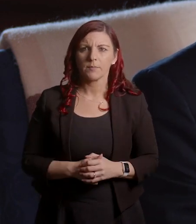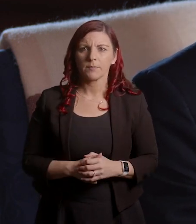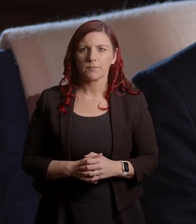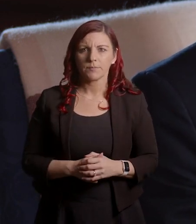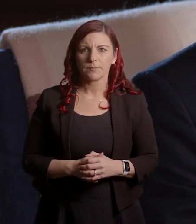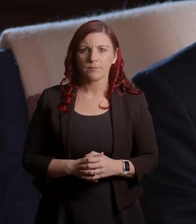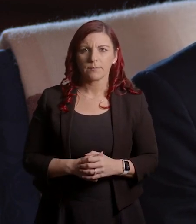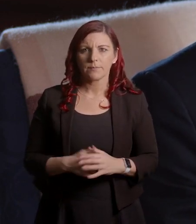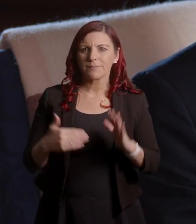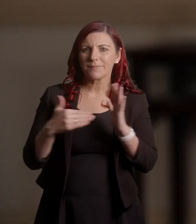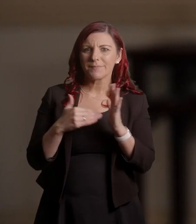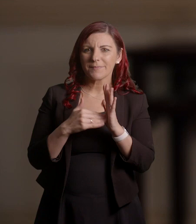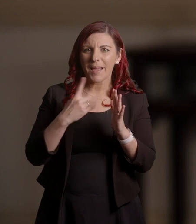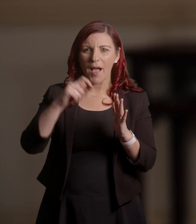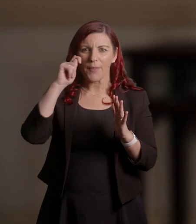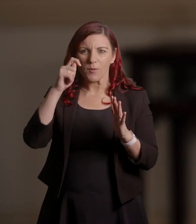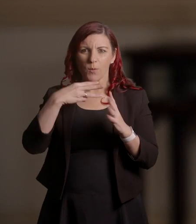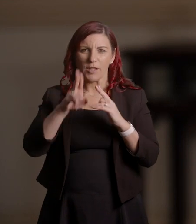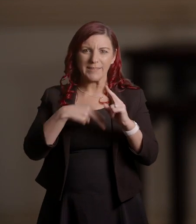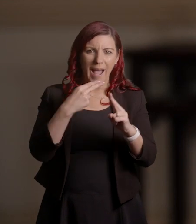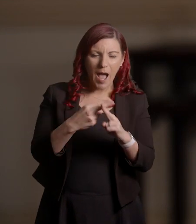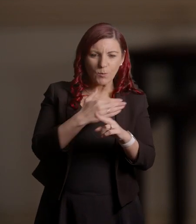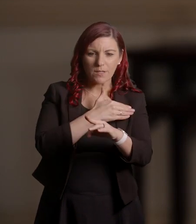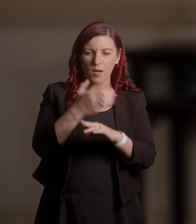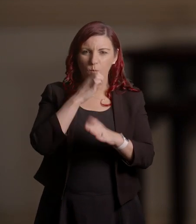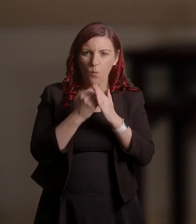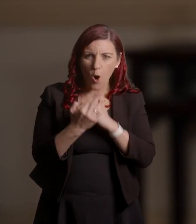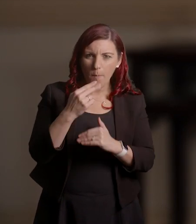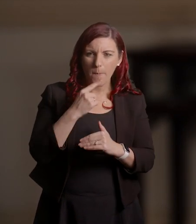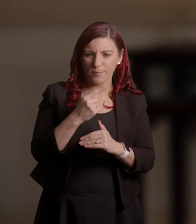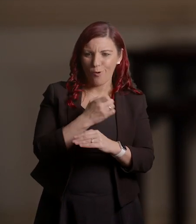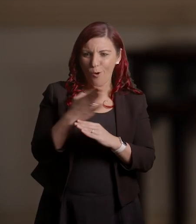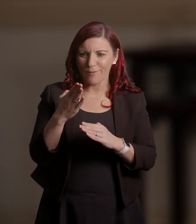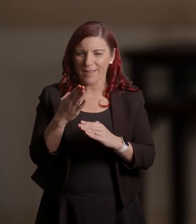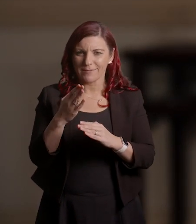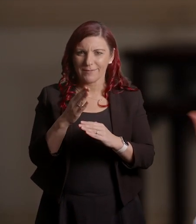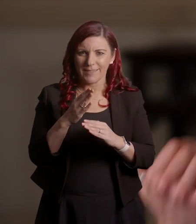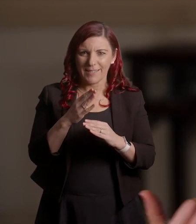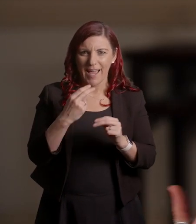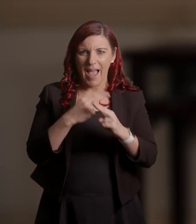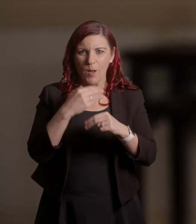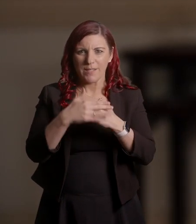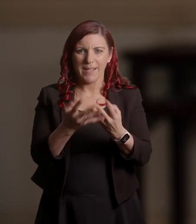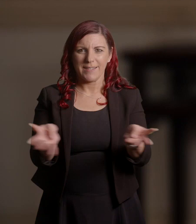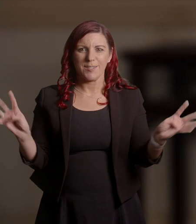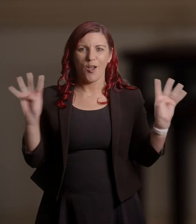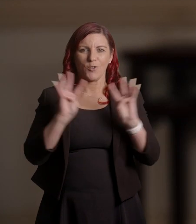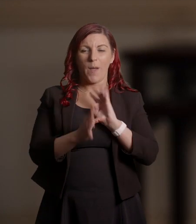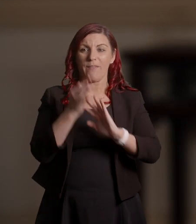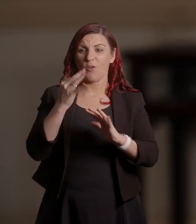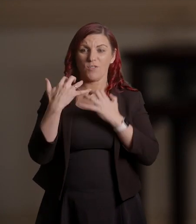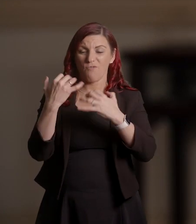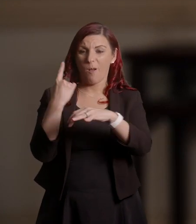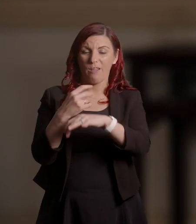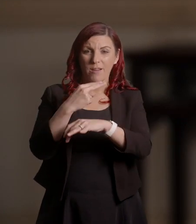like Ciara, I think once you get out there and start that warm-up, all of that kind of is an outside circle. So whether there